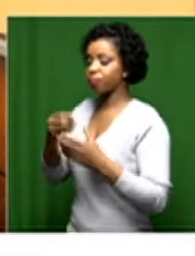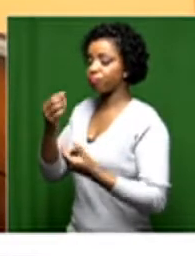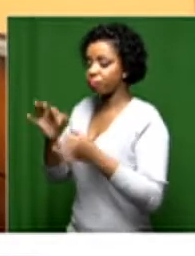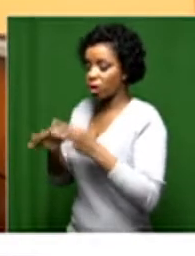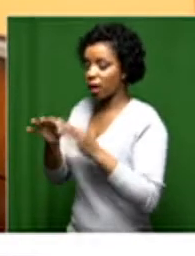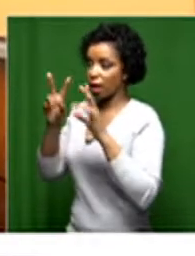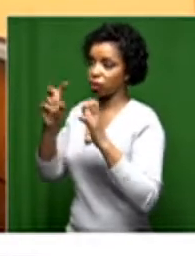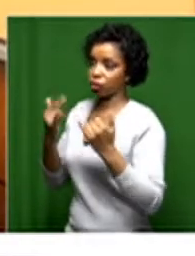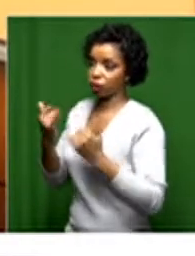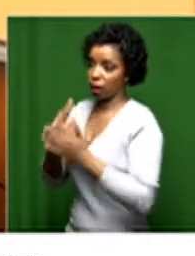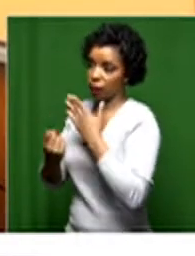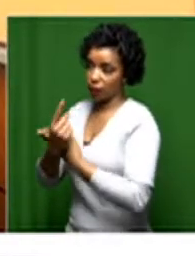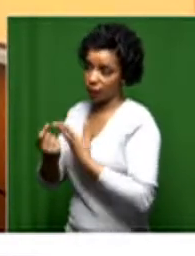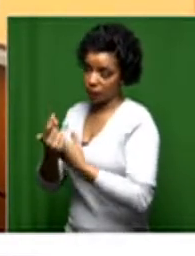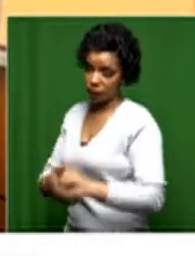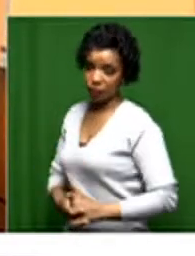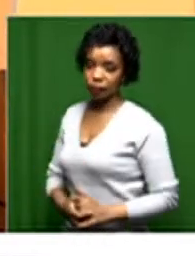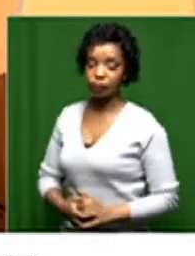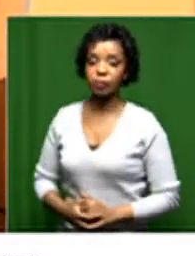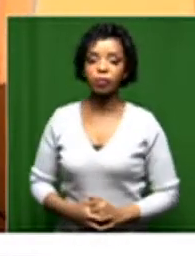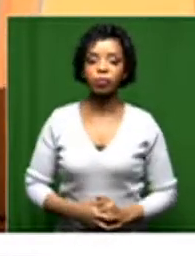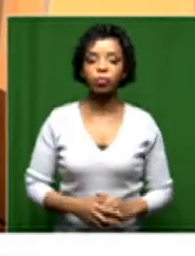Because we, as people,